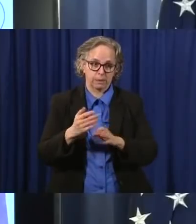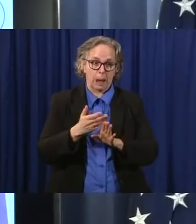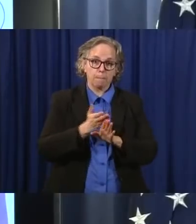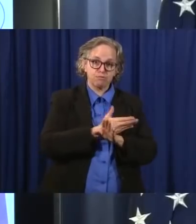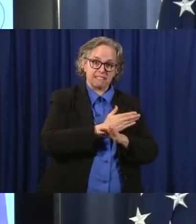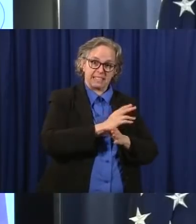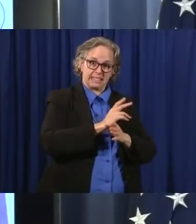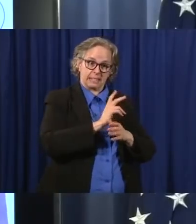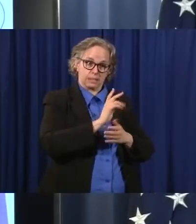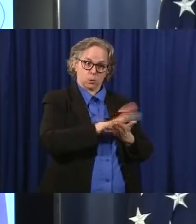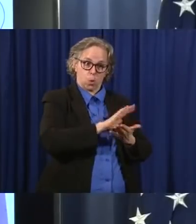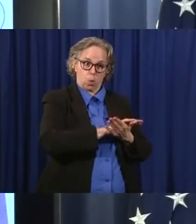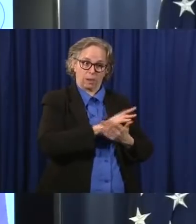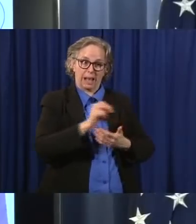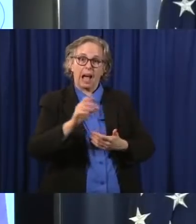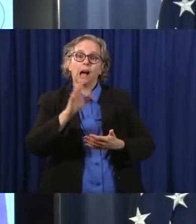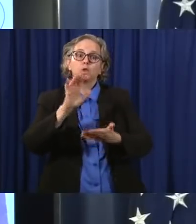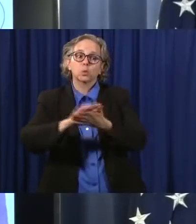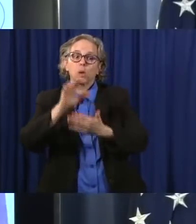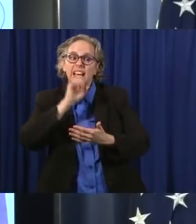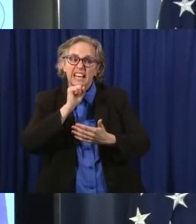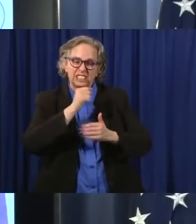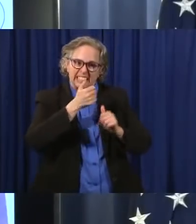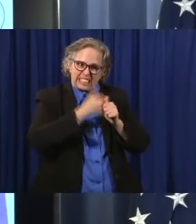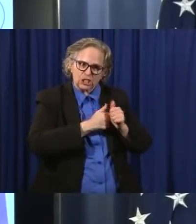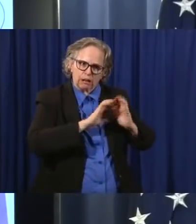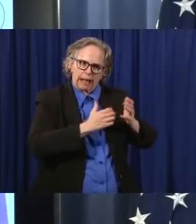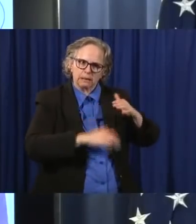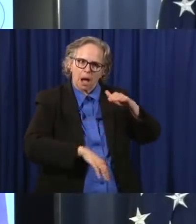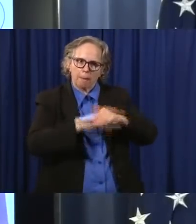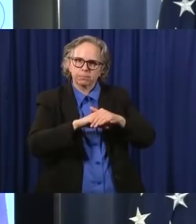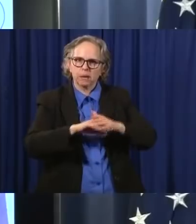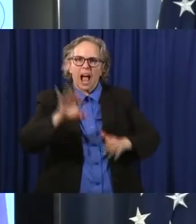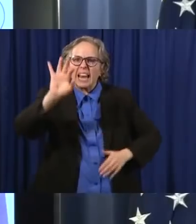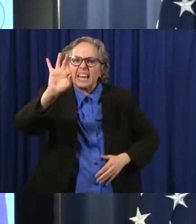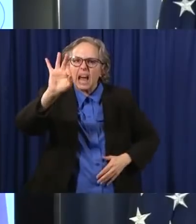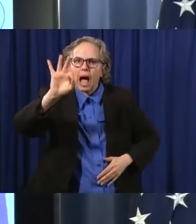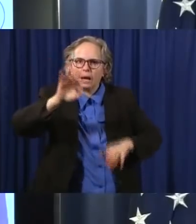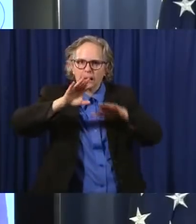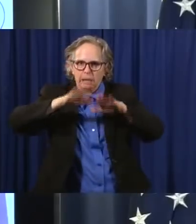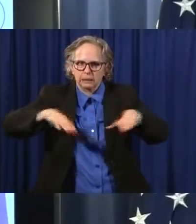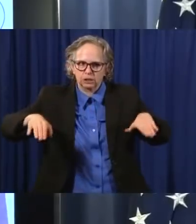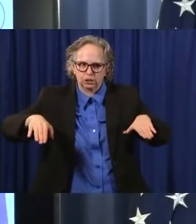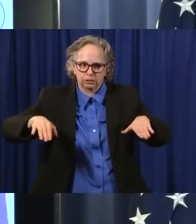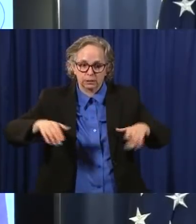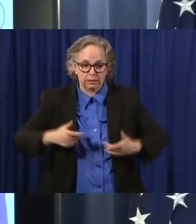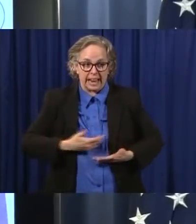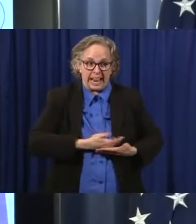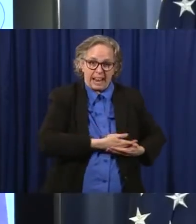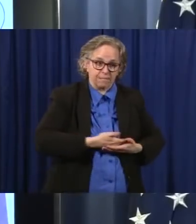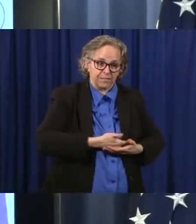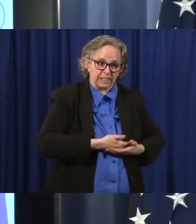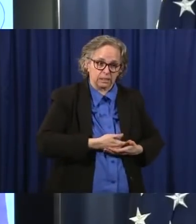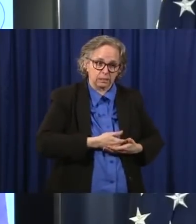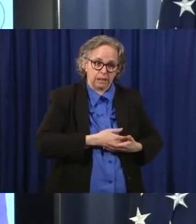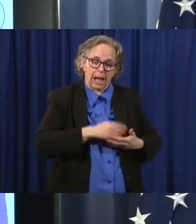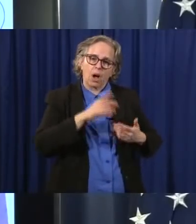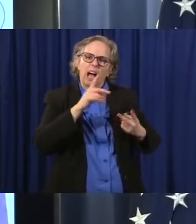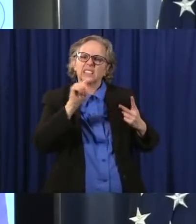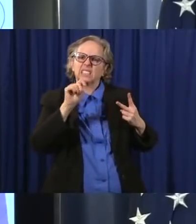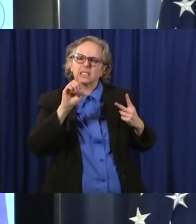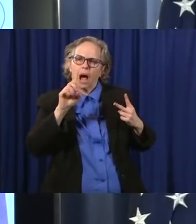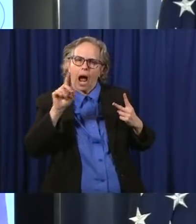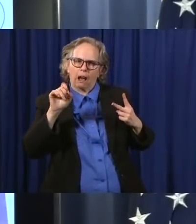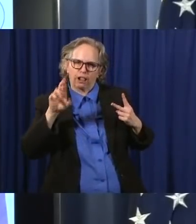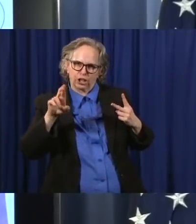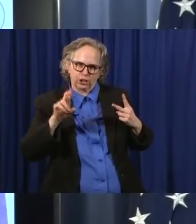a maximum number of 9 children in a classroom. For infants and toddlers, there will be a maximum of 6 per classroom. And of